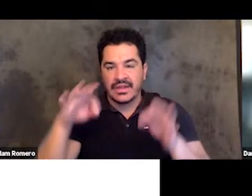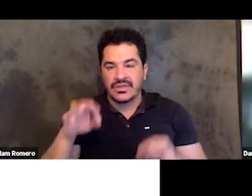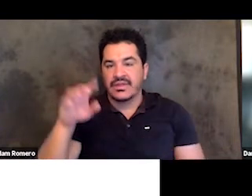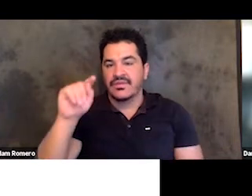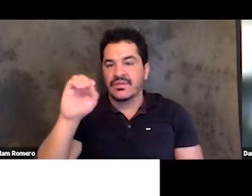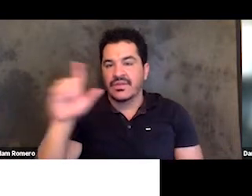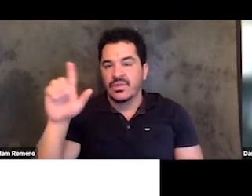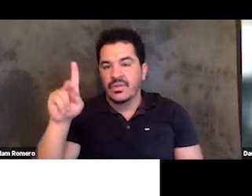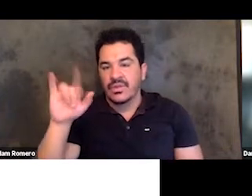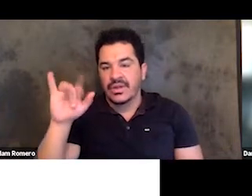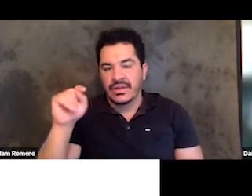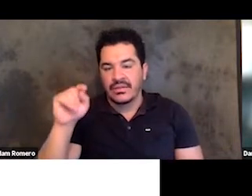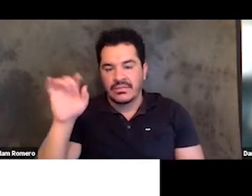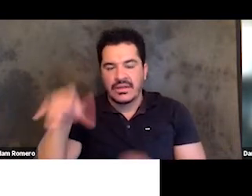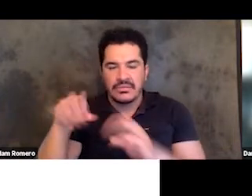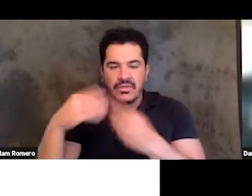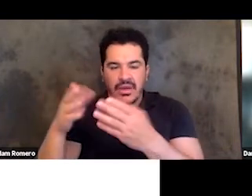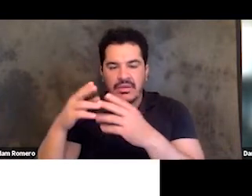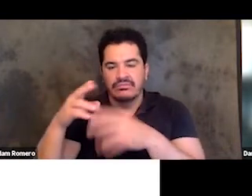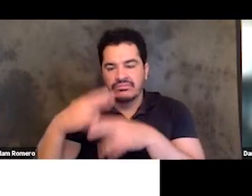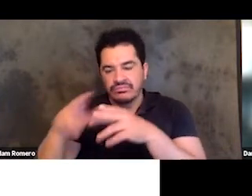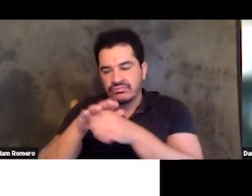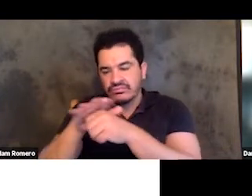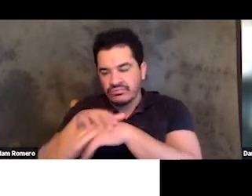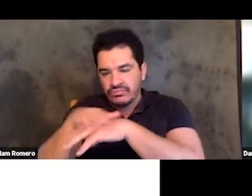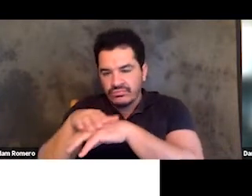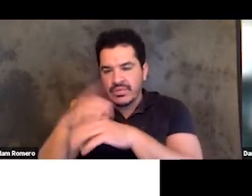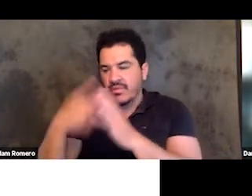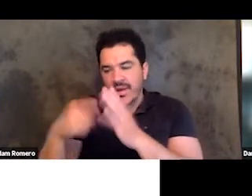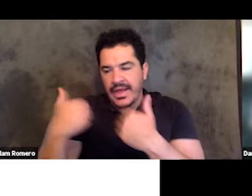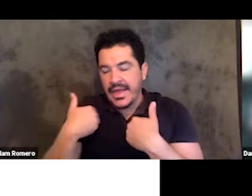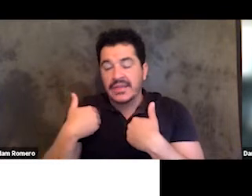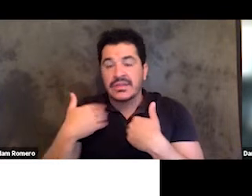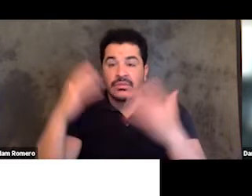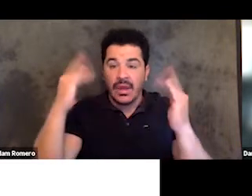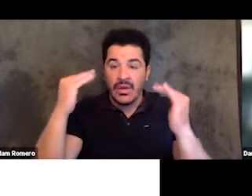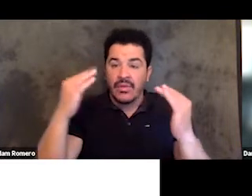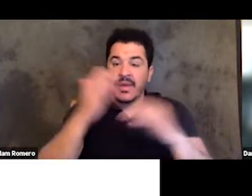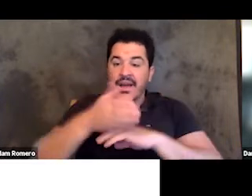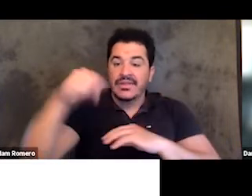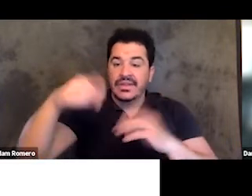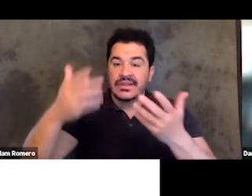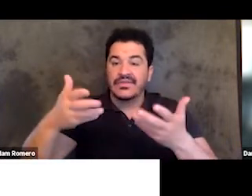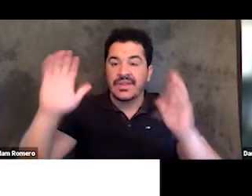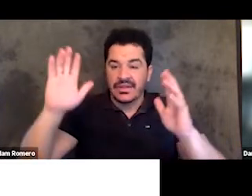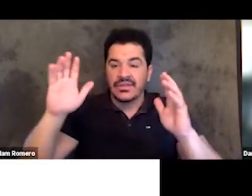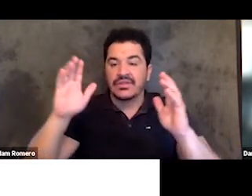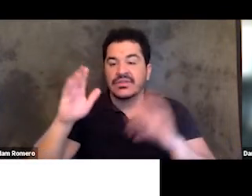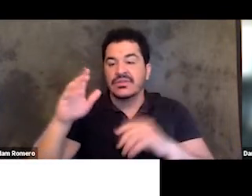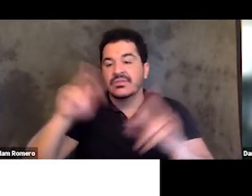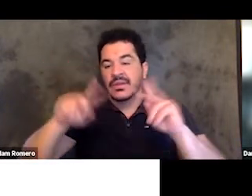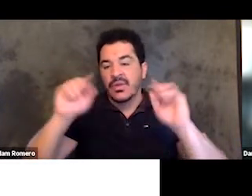it contains. And I hope that after this webinar, everyone can really take some time to look through the different